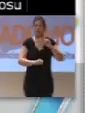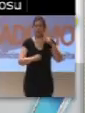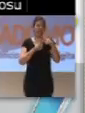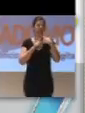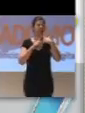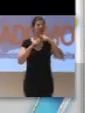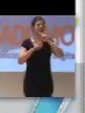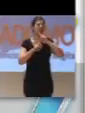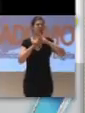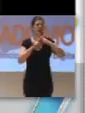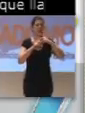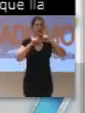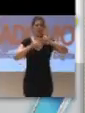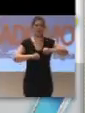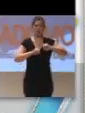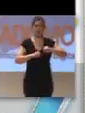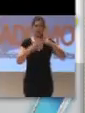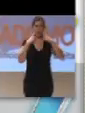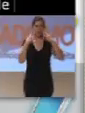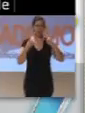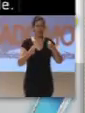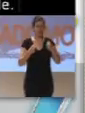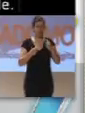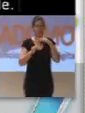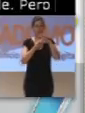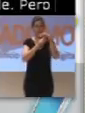them. Mobility is good for the